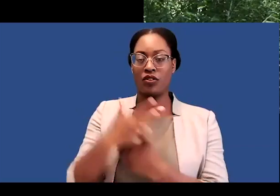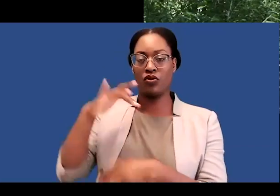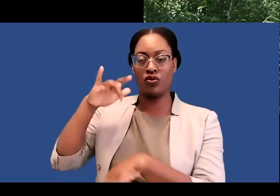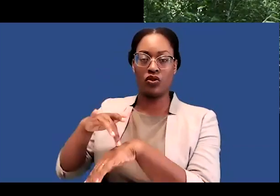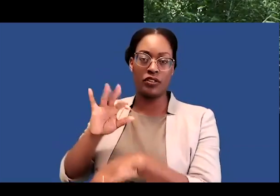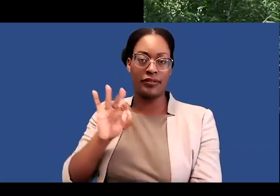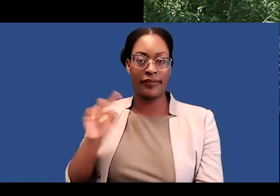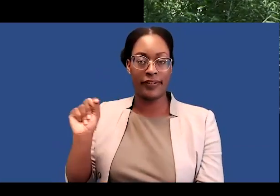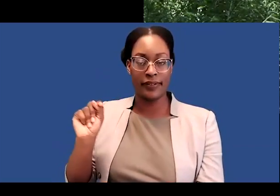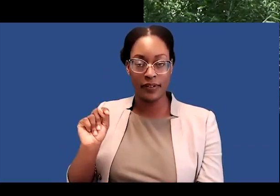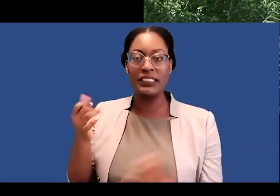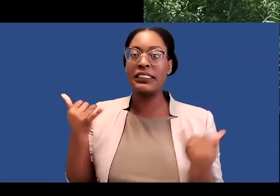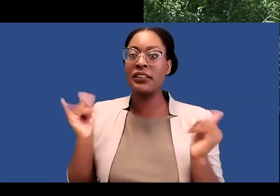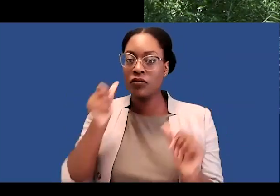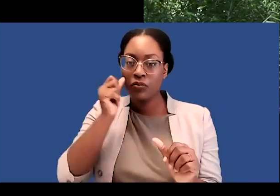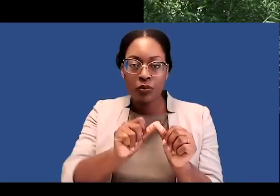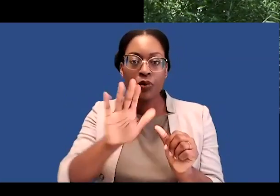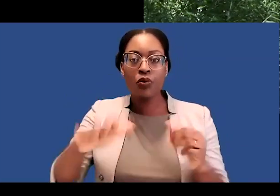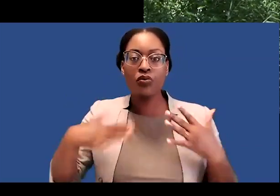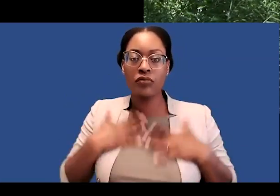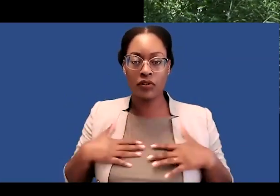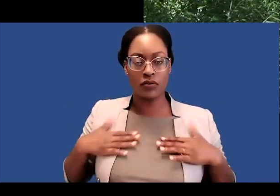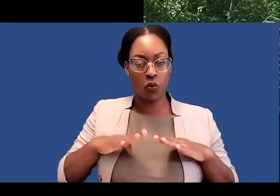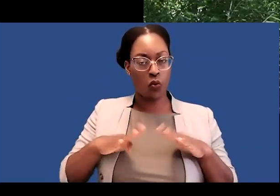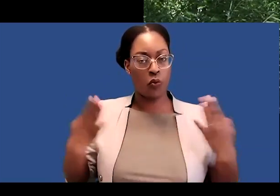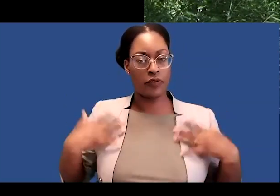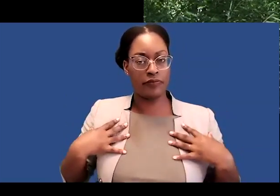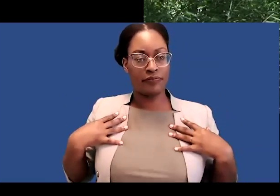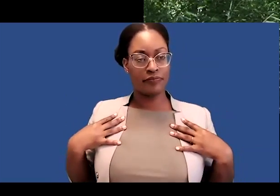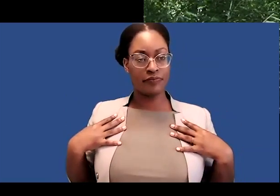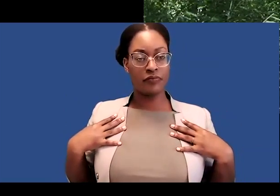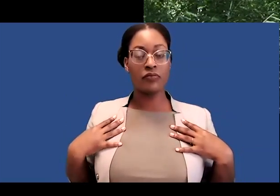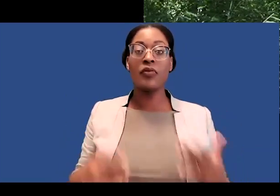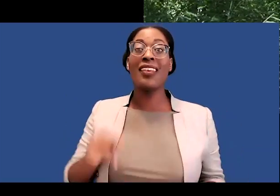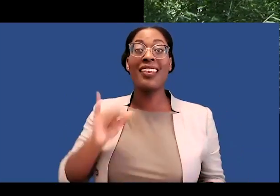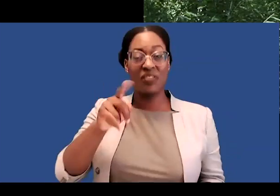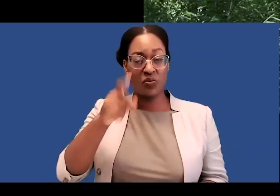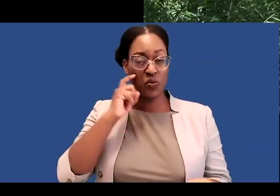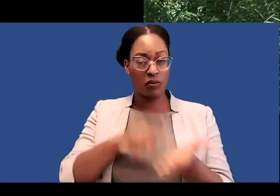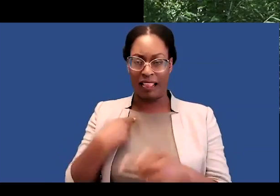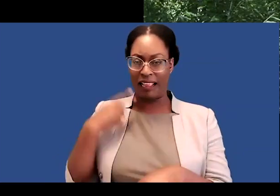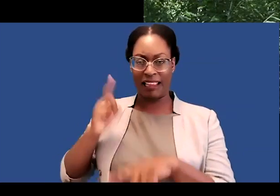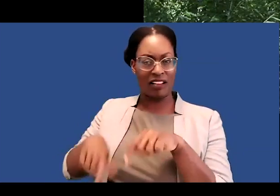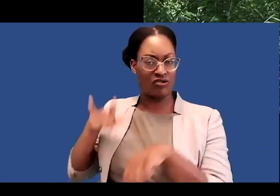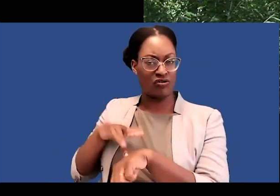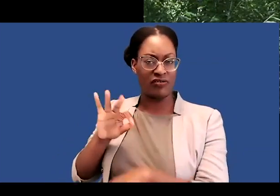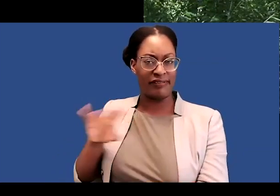Keep the hips pressed forward. If that's not going to work for you, you can just start to walk the hands down the thighs.